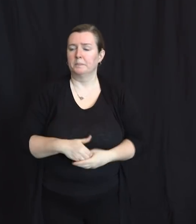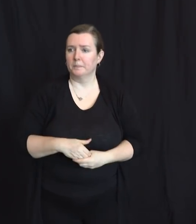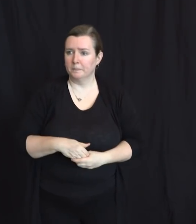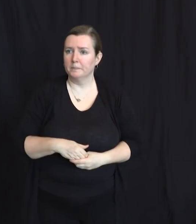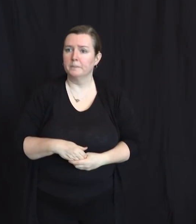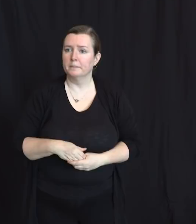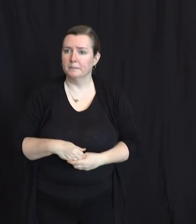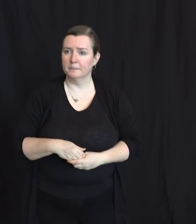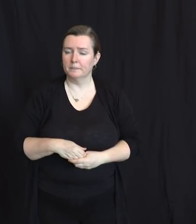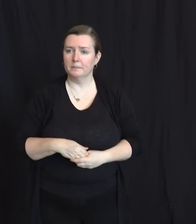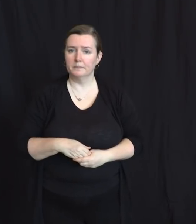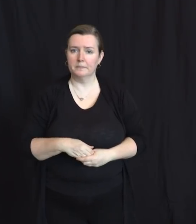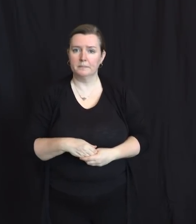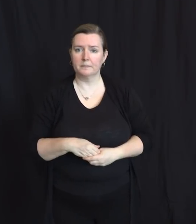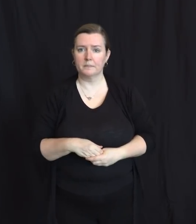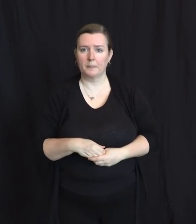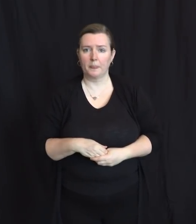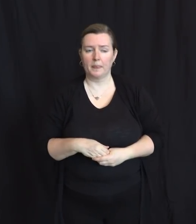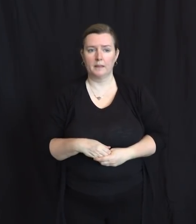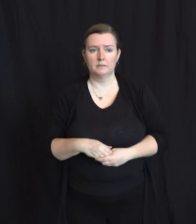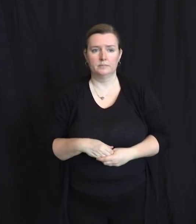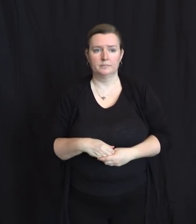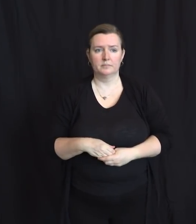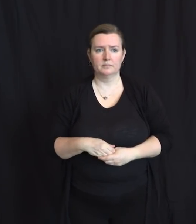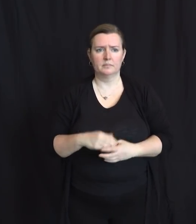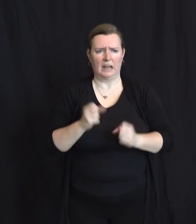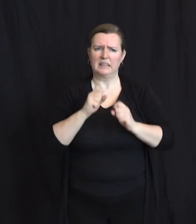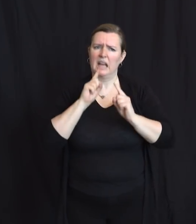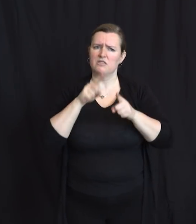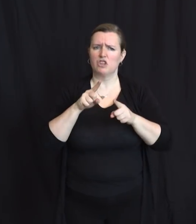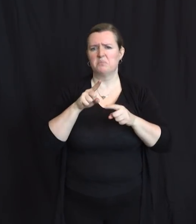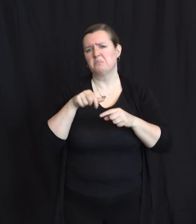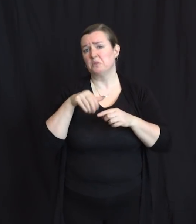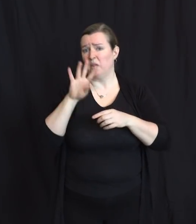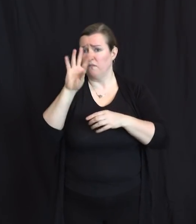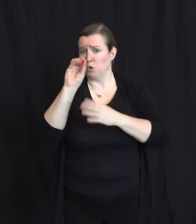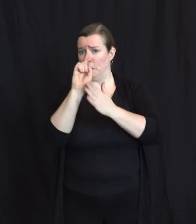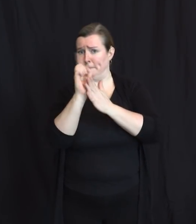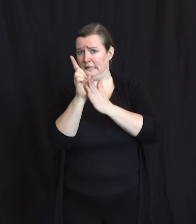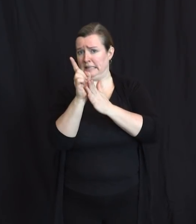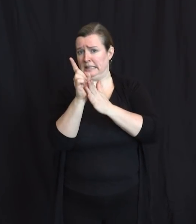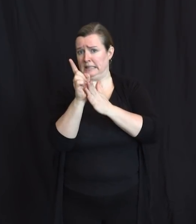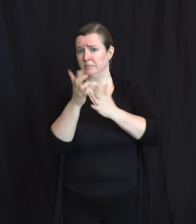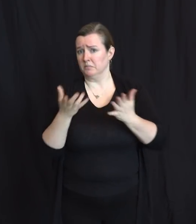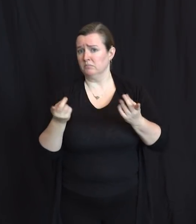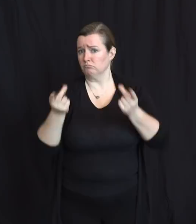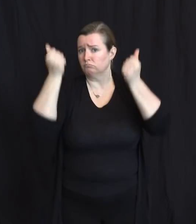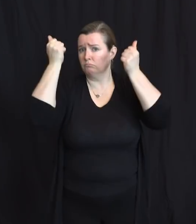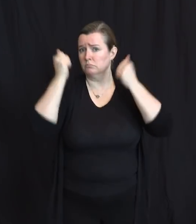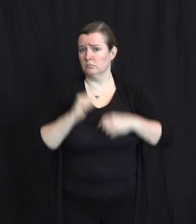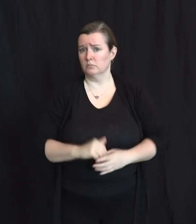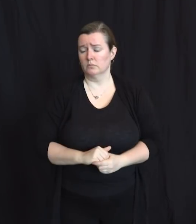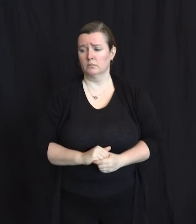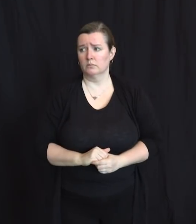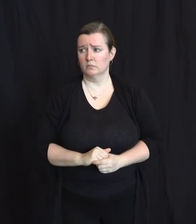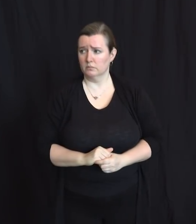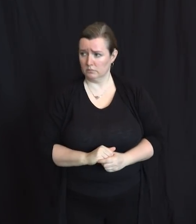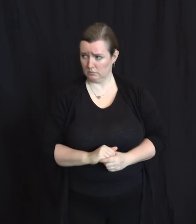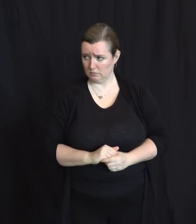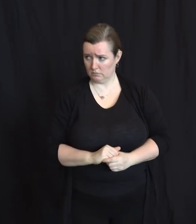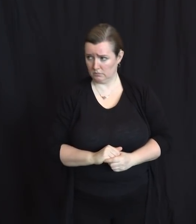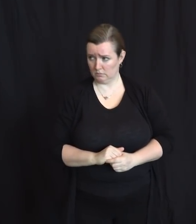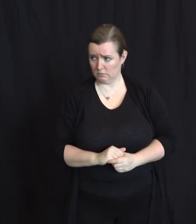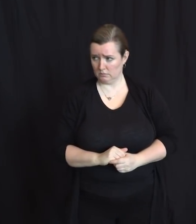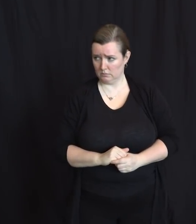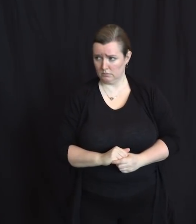clinical point of view, you can get an answer in 40 minutes. You know whether the patient in front of you has COVID or not. You don't have to wait even a few